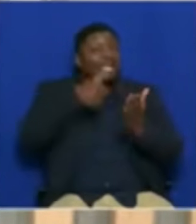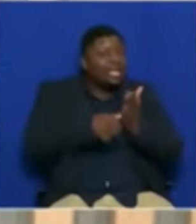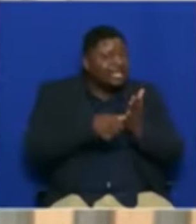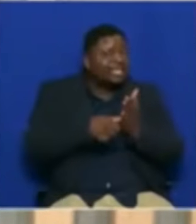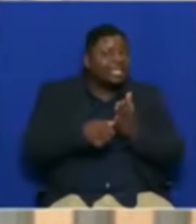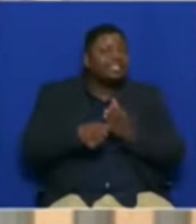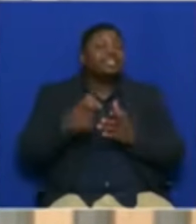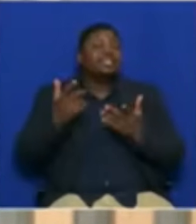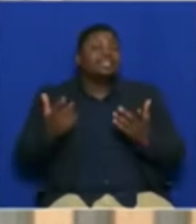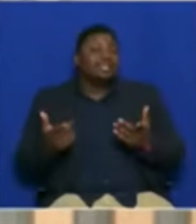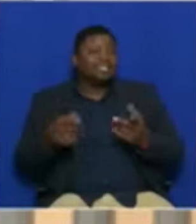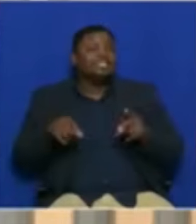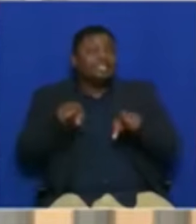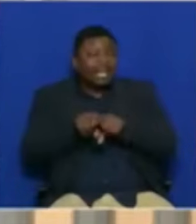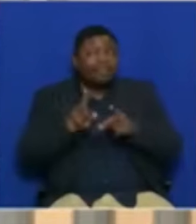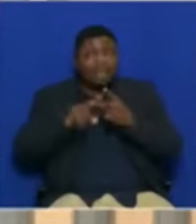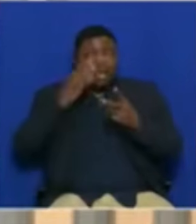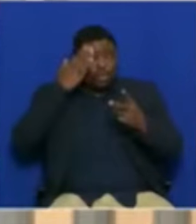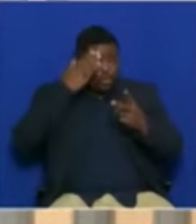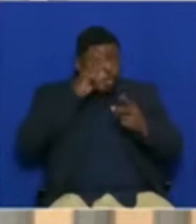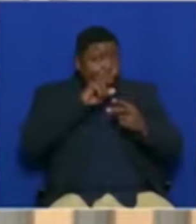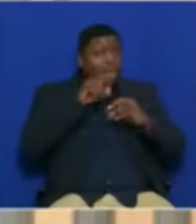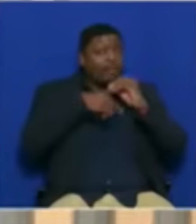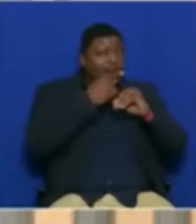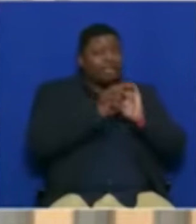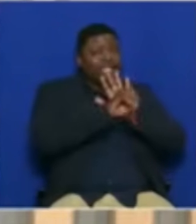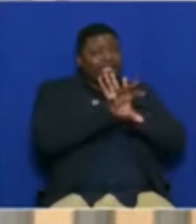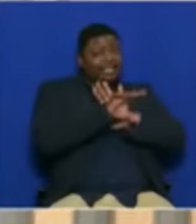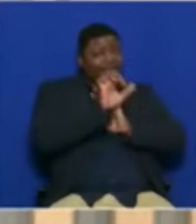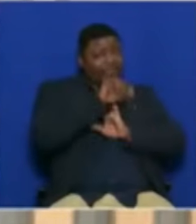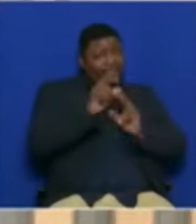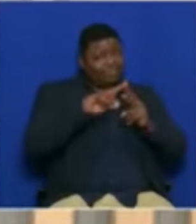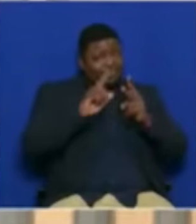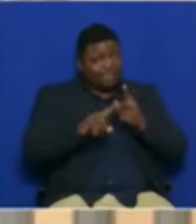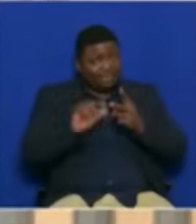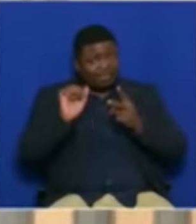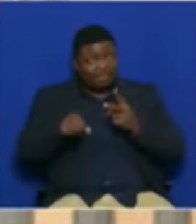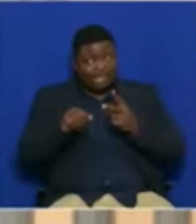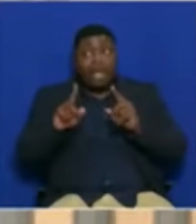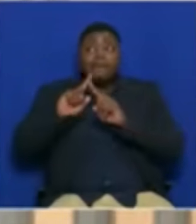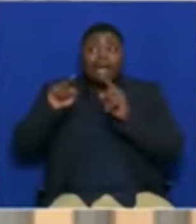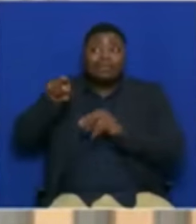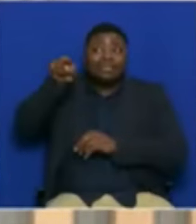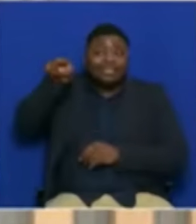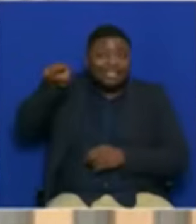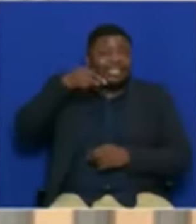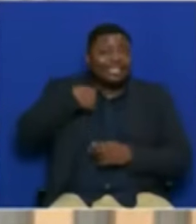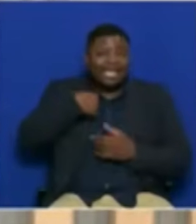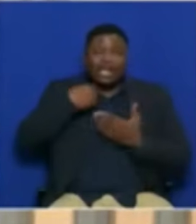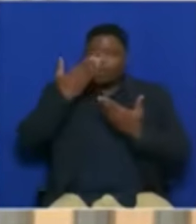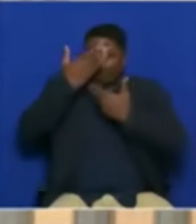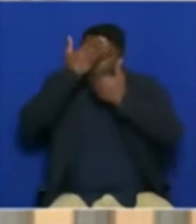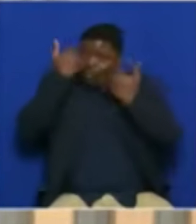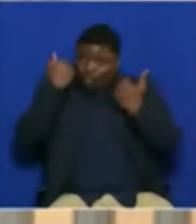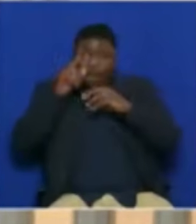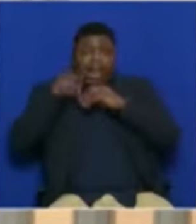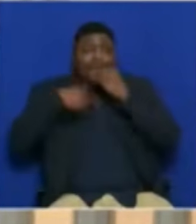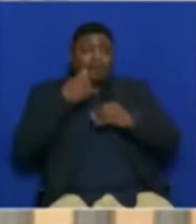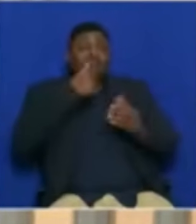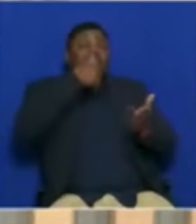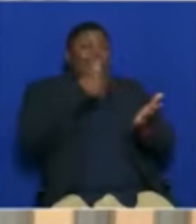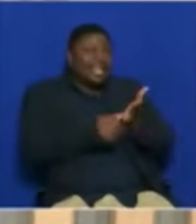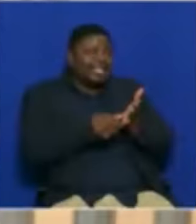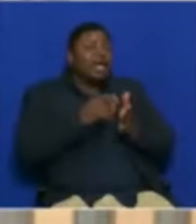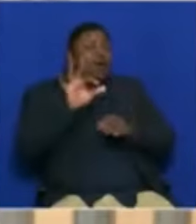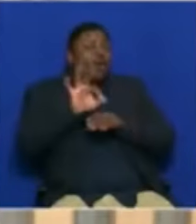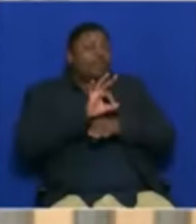5. He says he has no knowledge of the letter which purports that I was involved in preparing it. And this, of course, he says, because his name